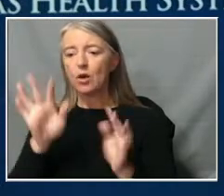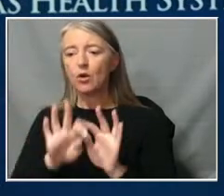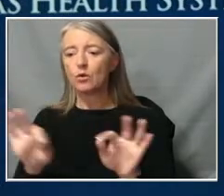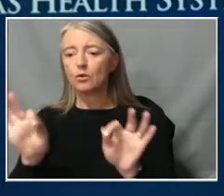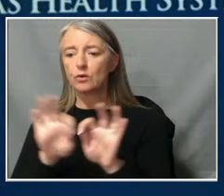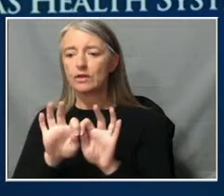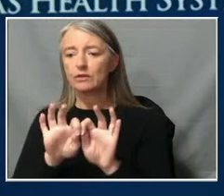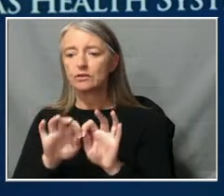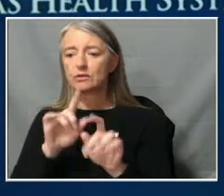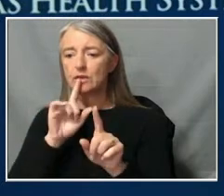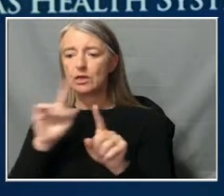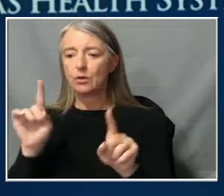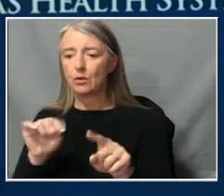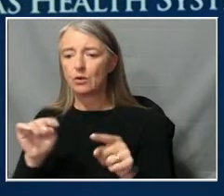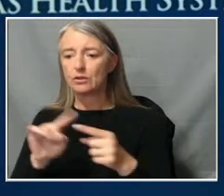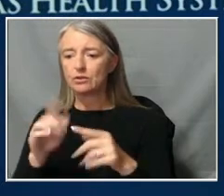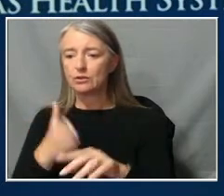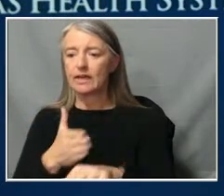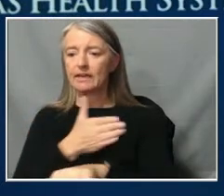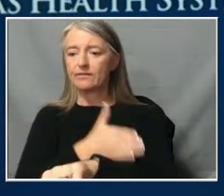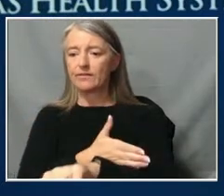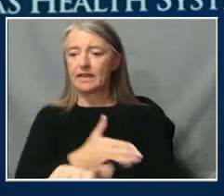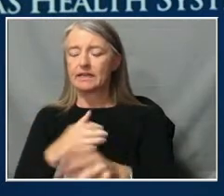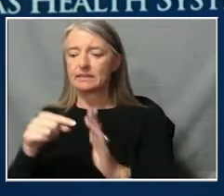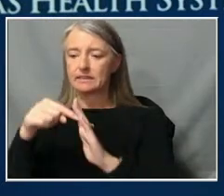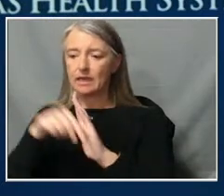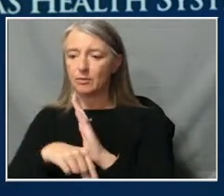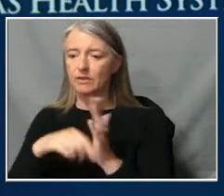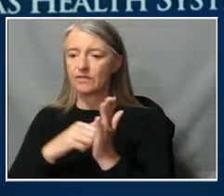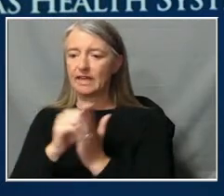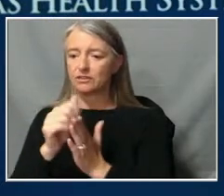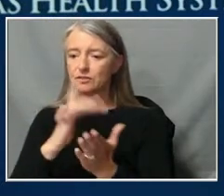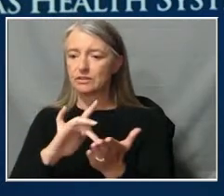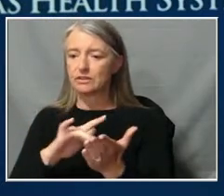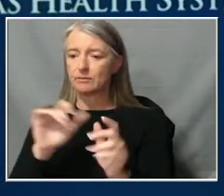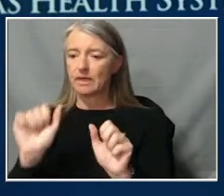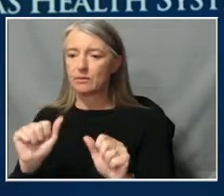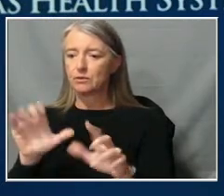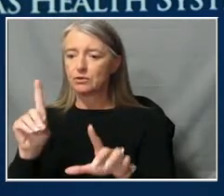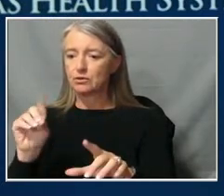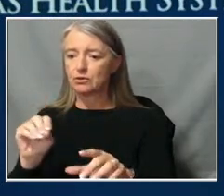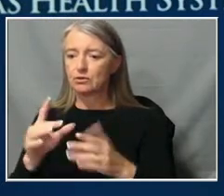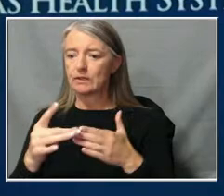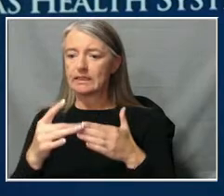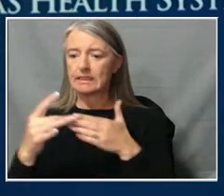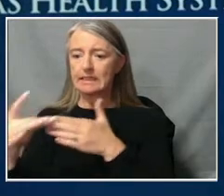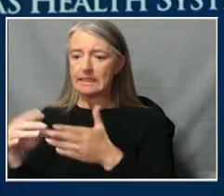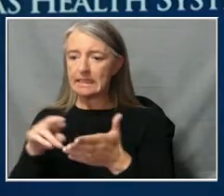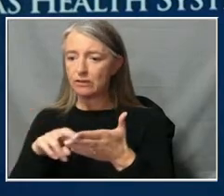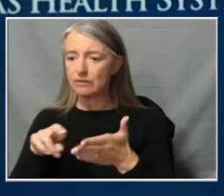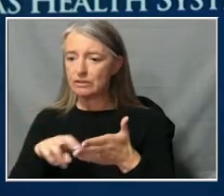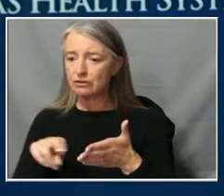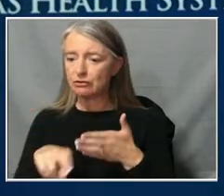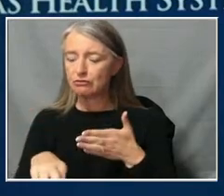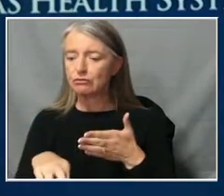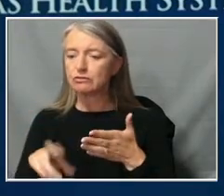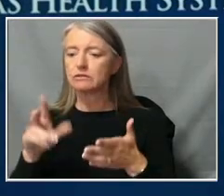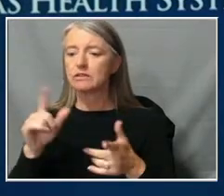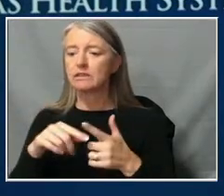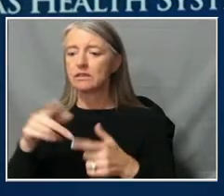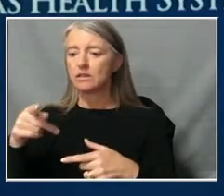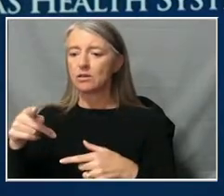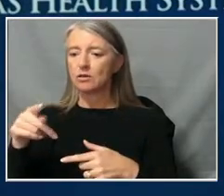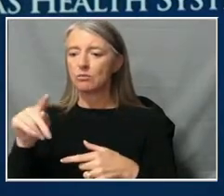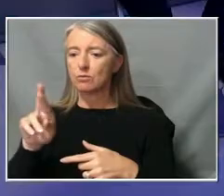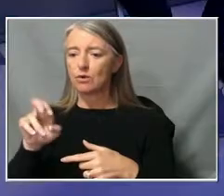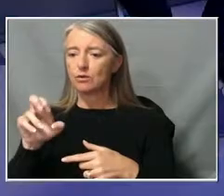in order to advance the mission of a comprehensive cancer center is to be able to do leading edge research. And this proton unit will help us